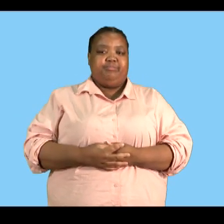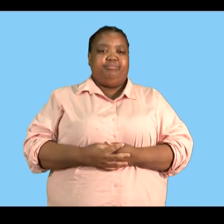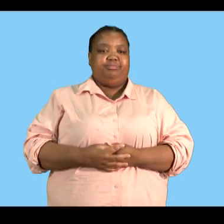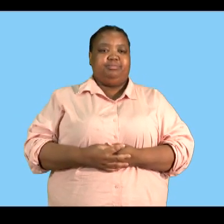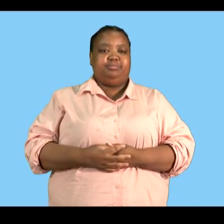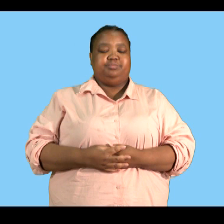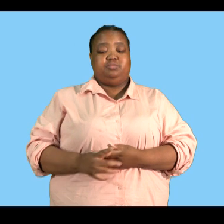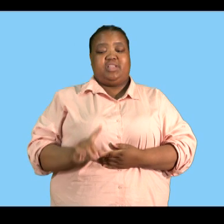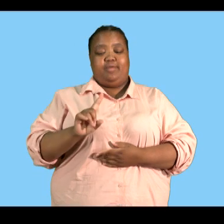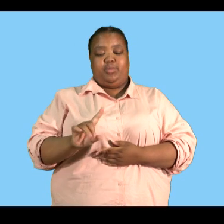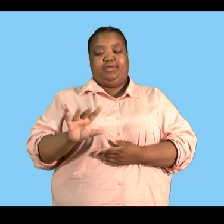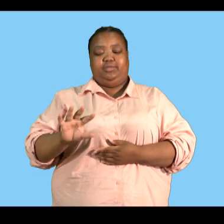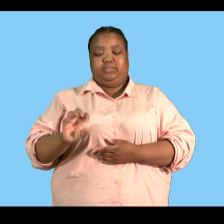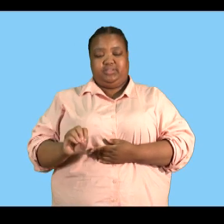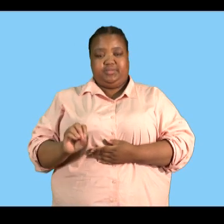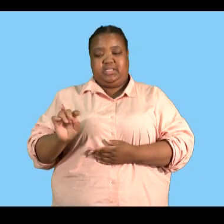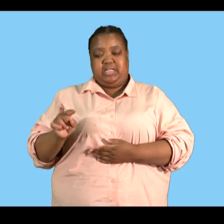us